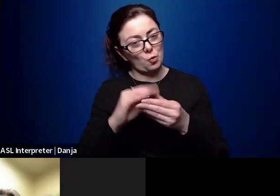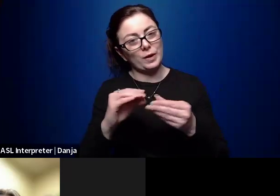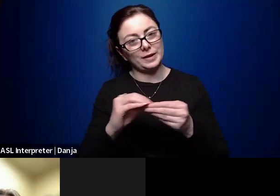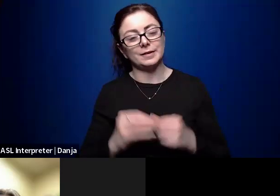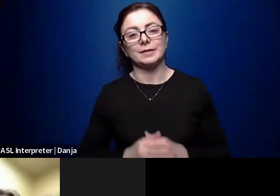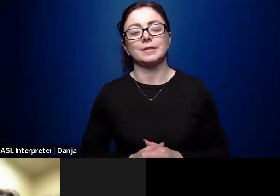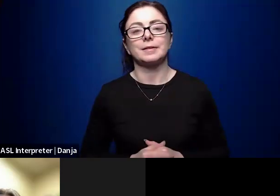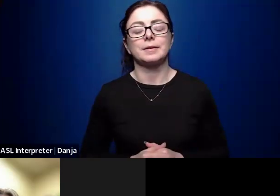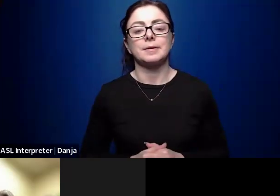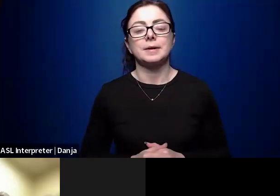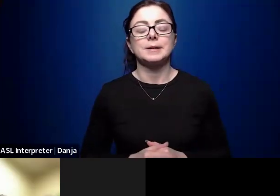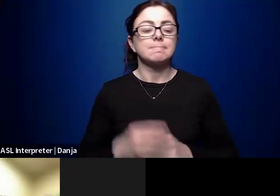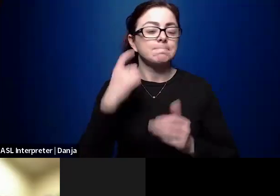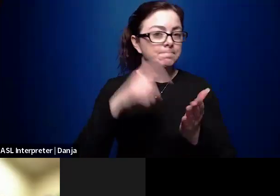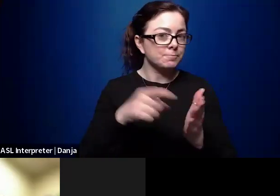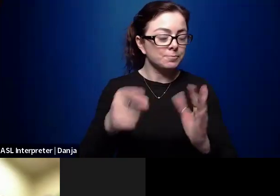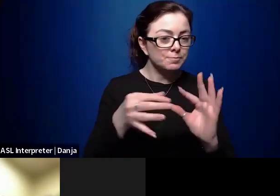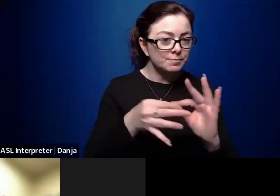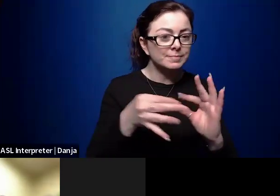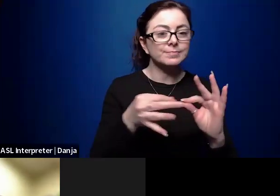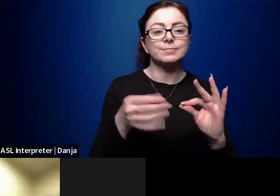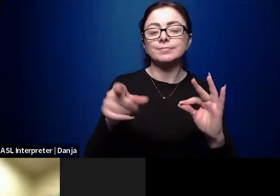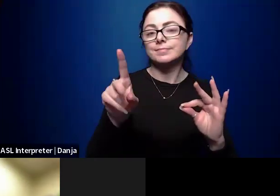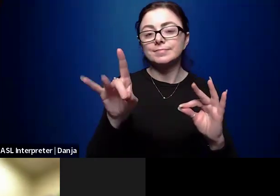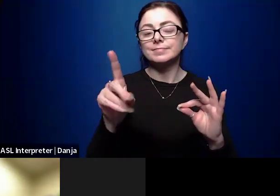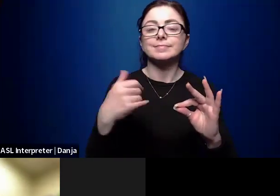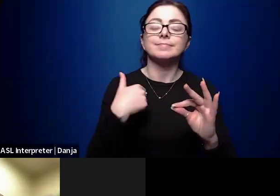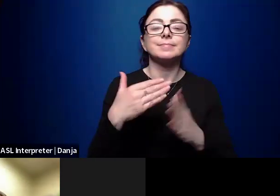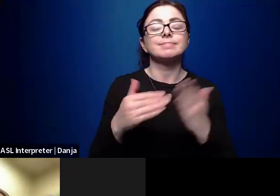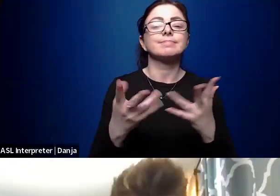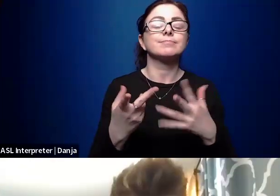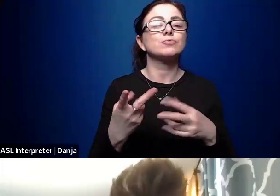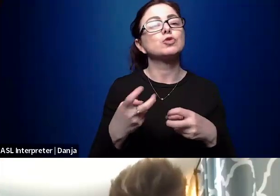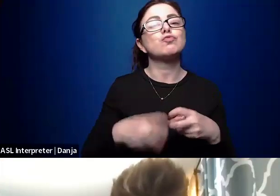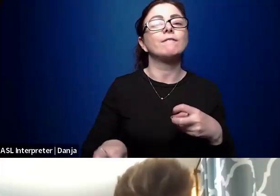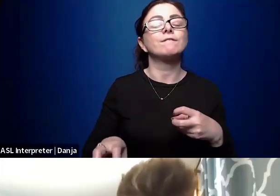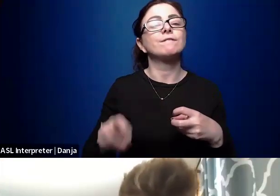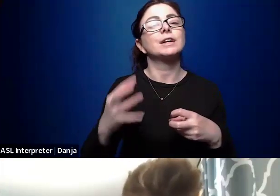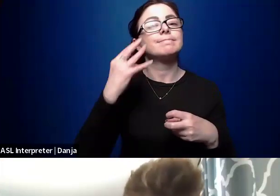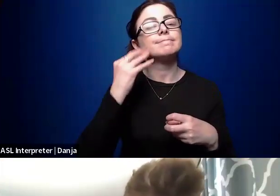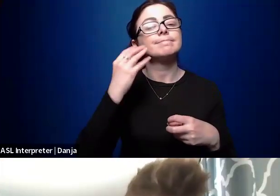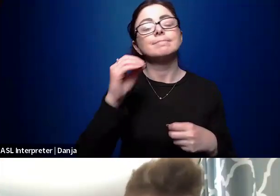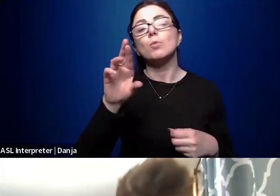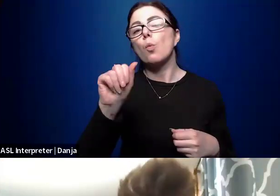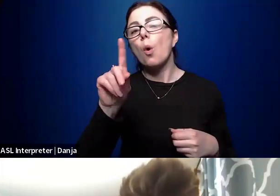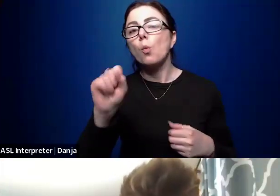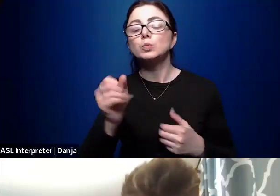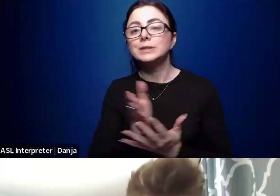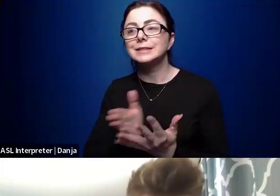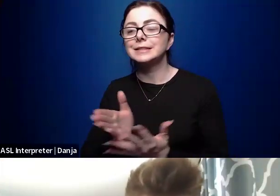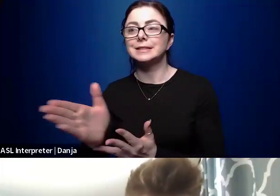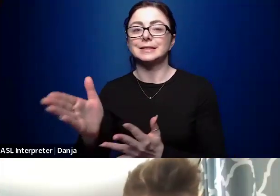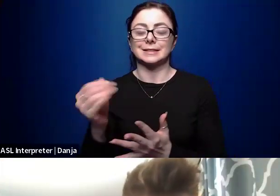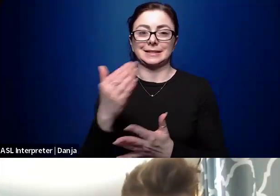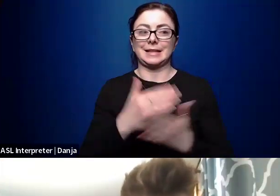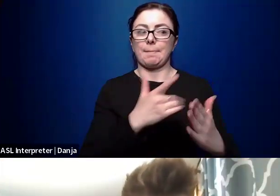that, that you had said that you had went down some rough roads and you had some, do not enter. I'm kind of running into